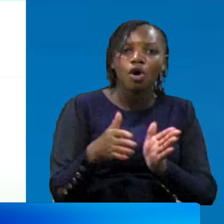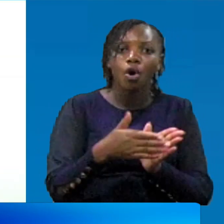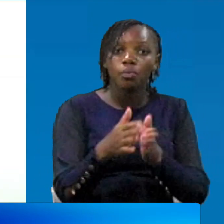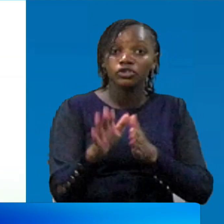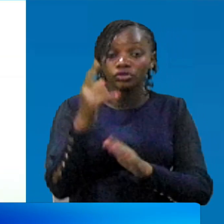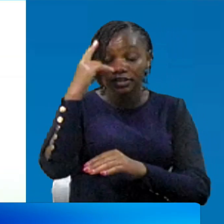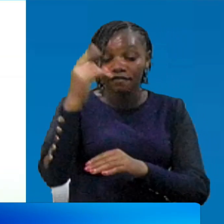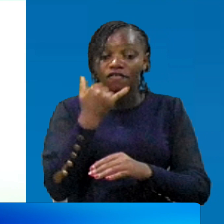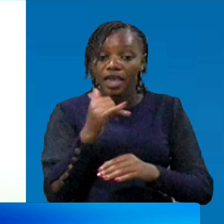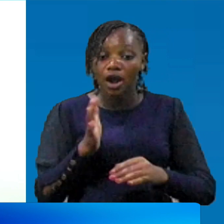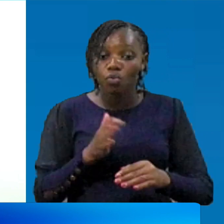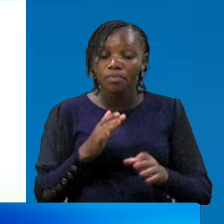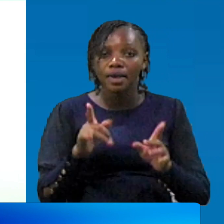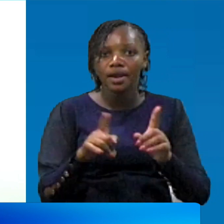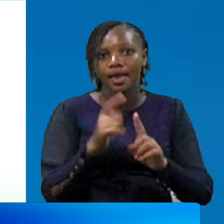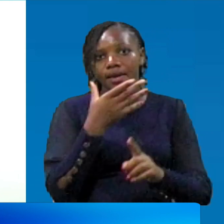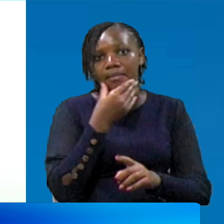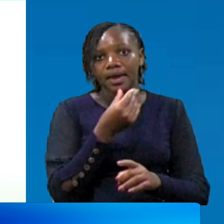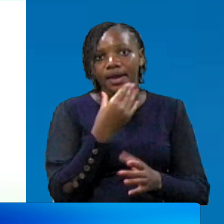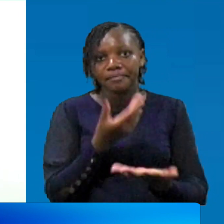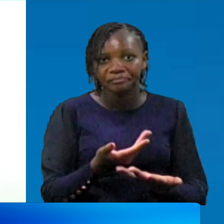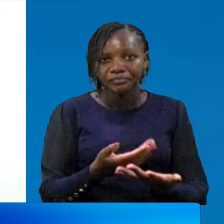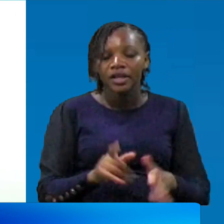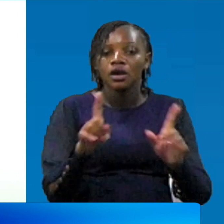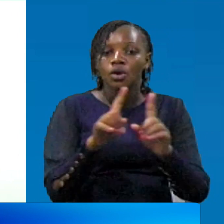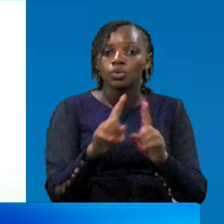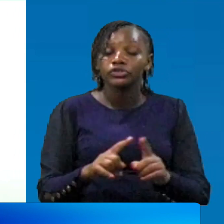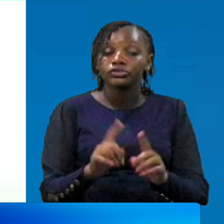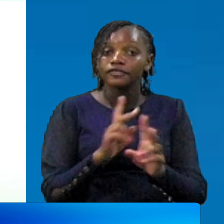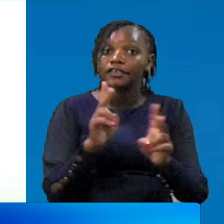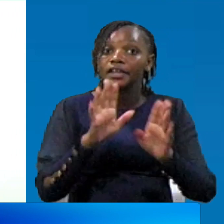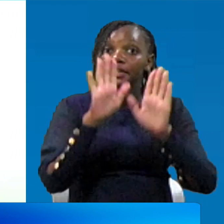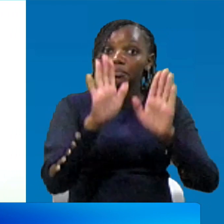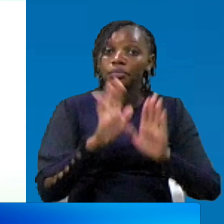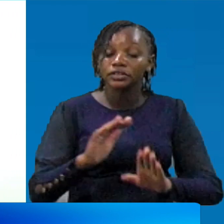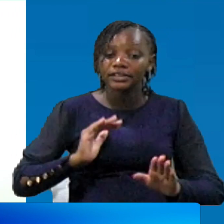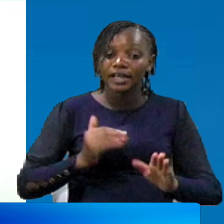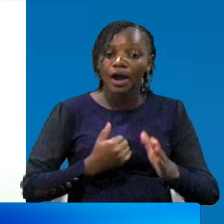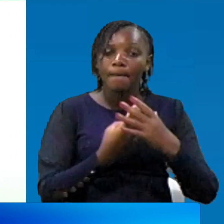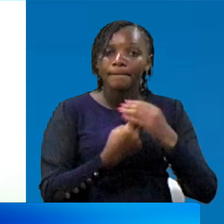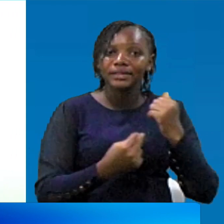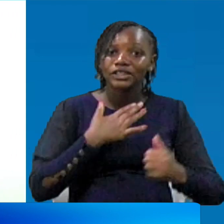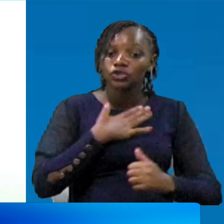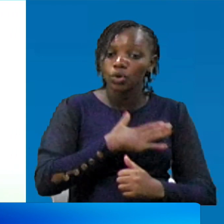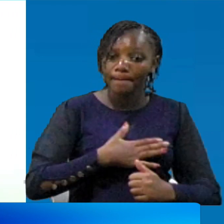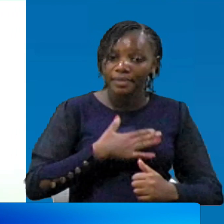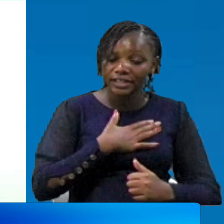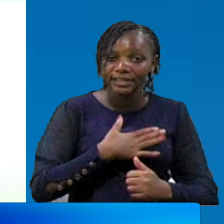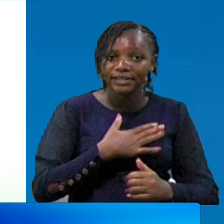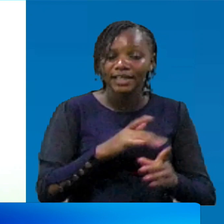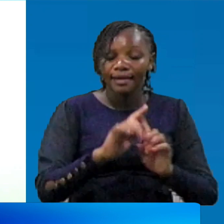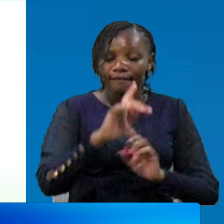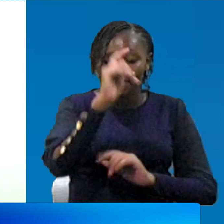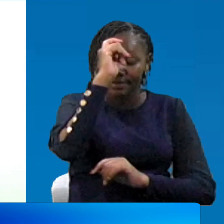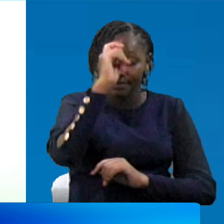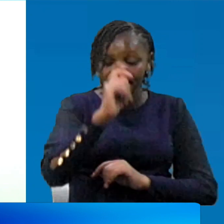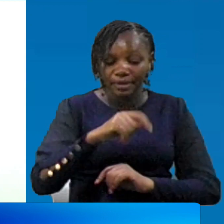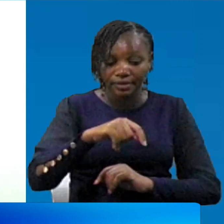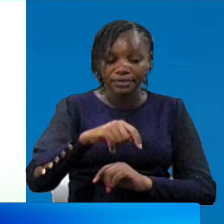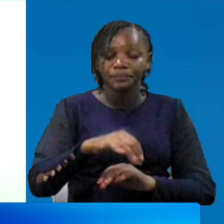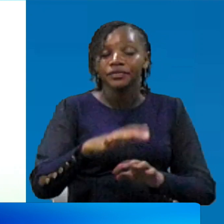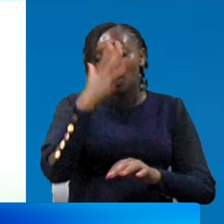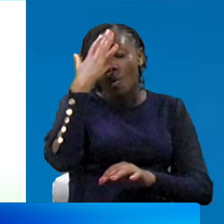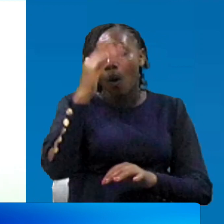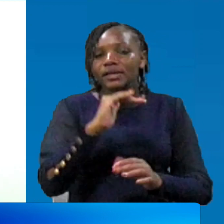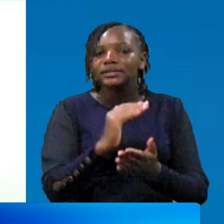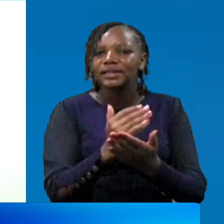women. So it is important for all our partners to realize also appreciate and disrupt. I'm saying this because some